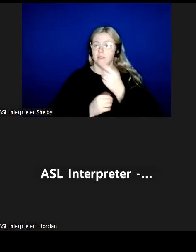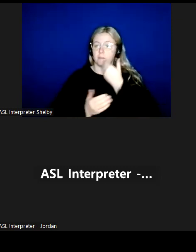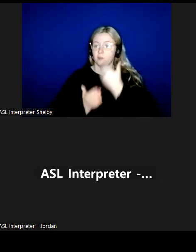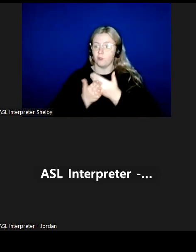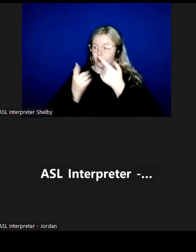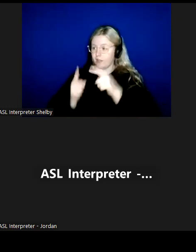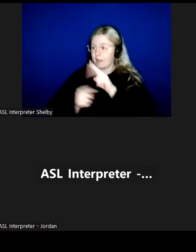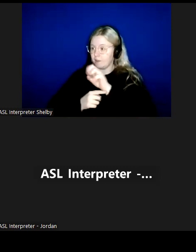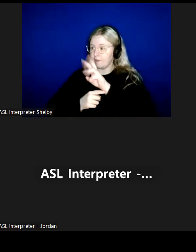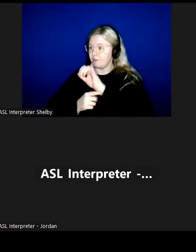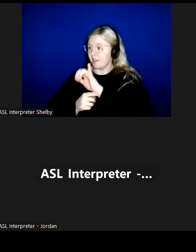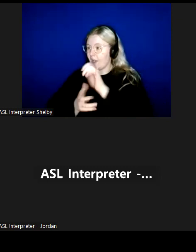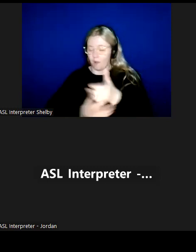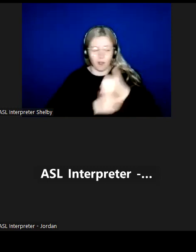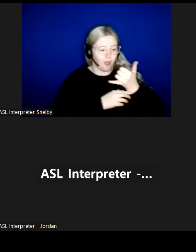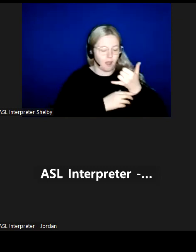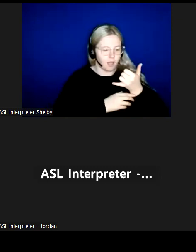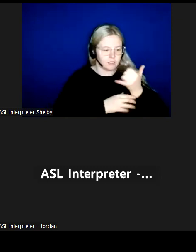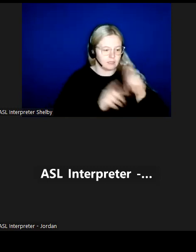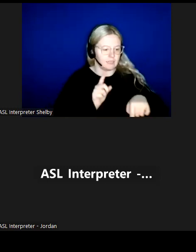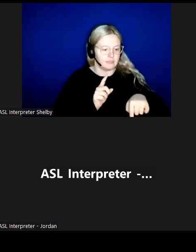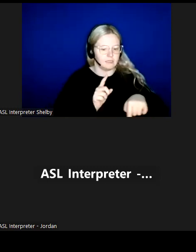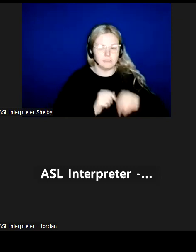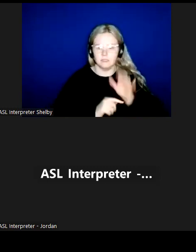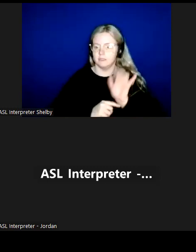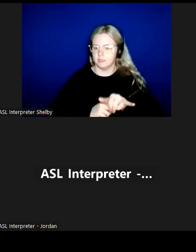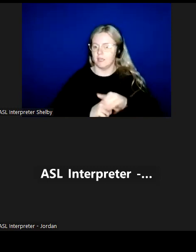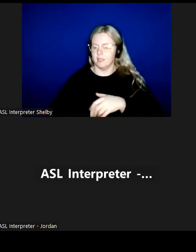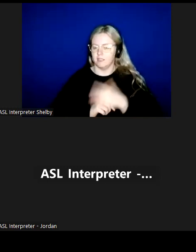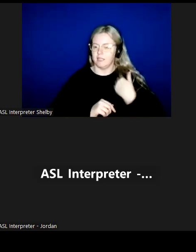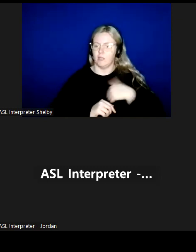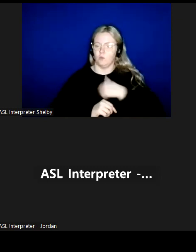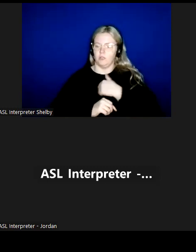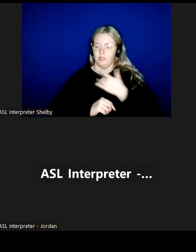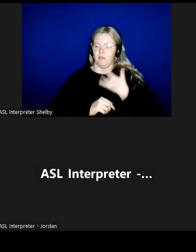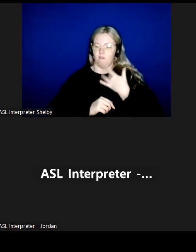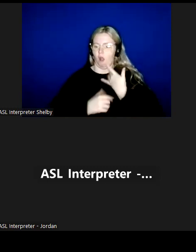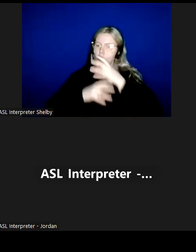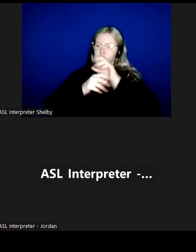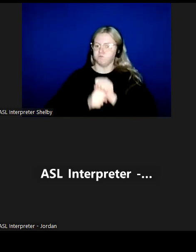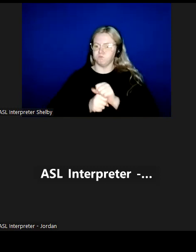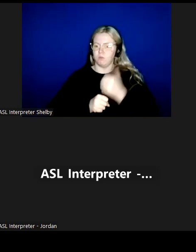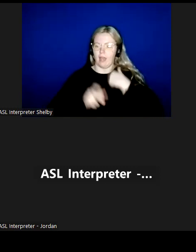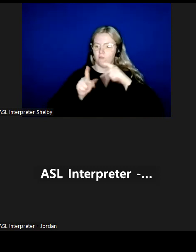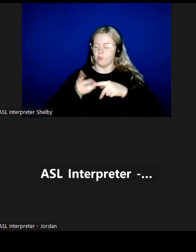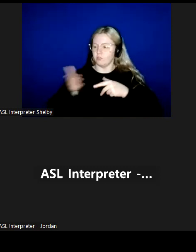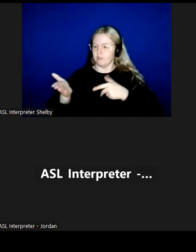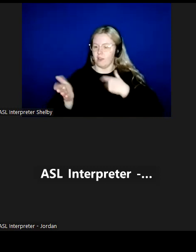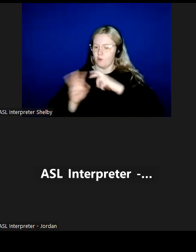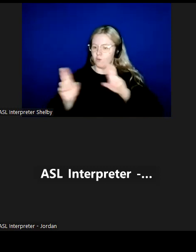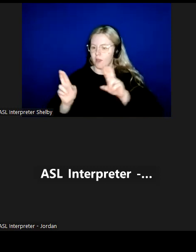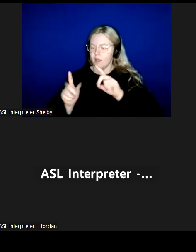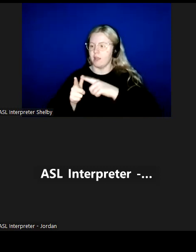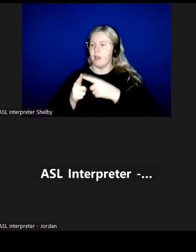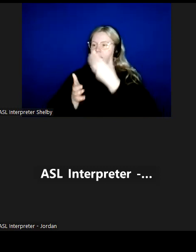up the phone and call them. So we're so used to having that person in our lives, it actually takes a